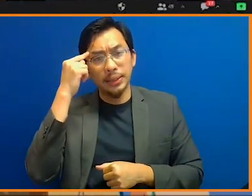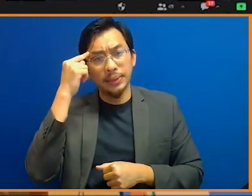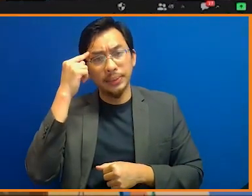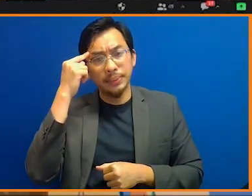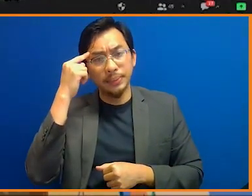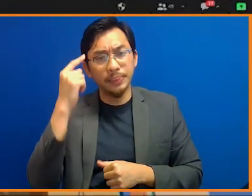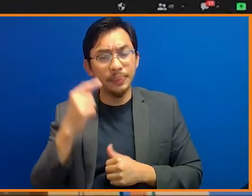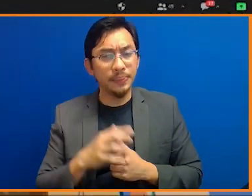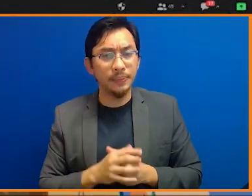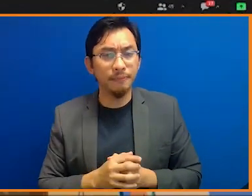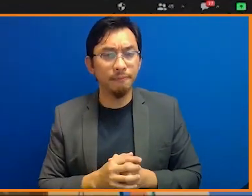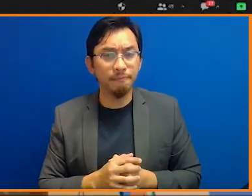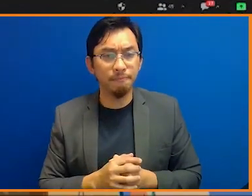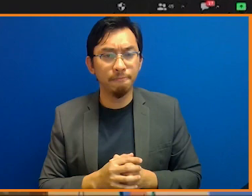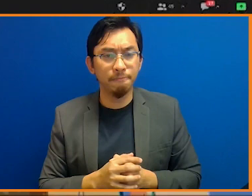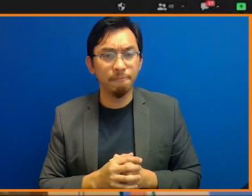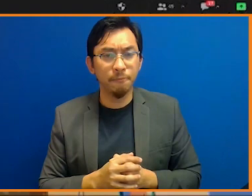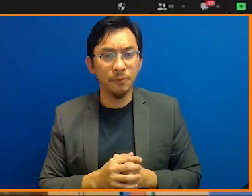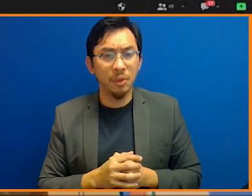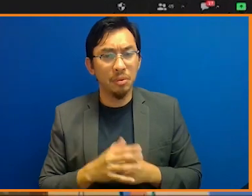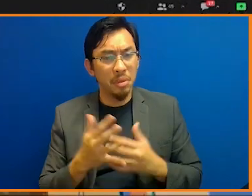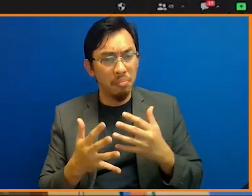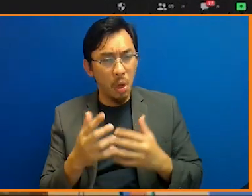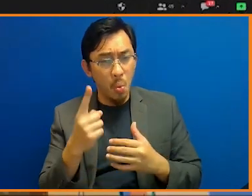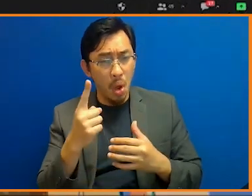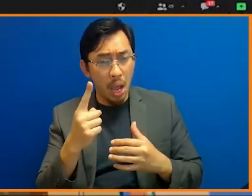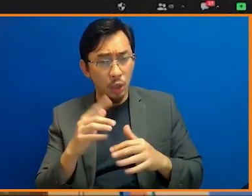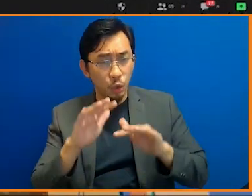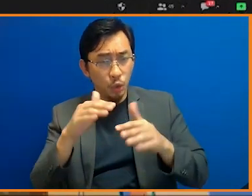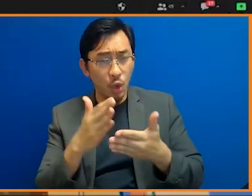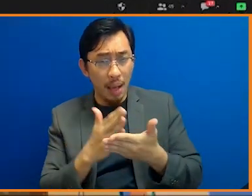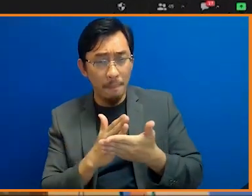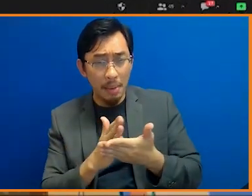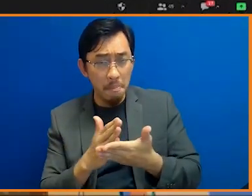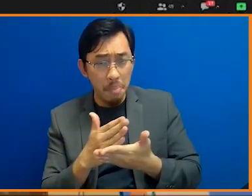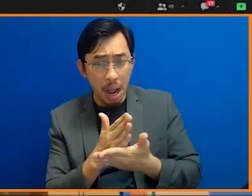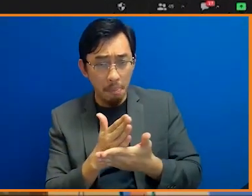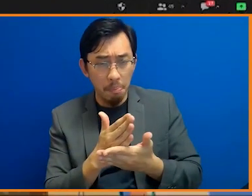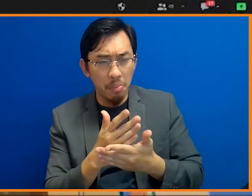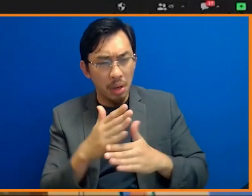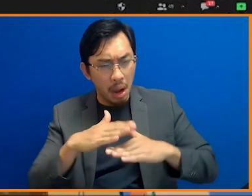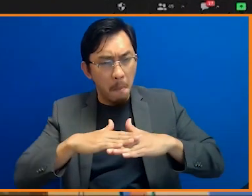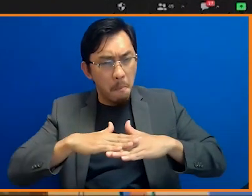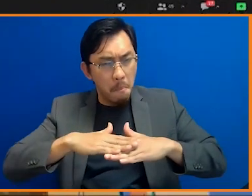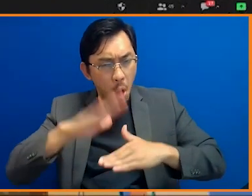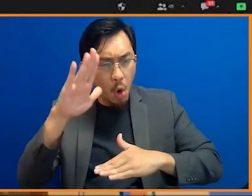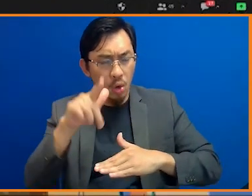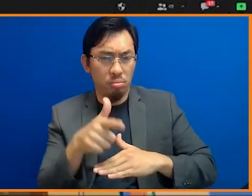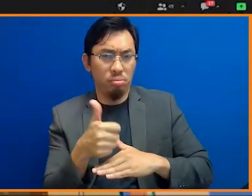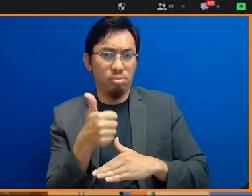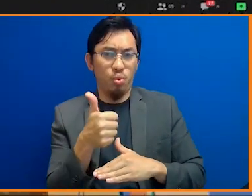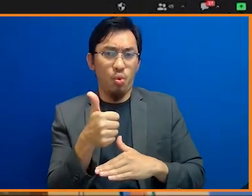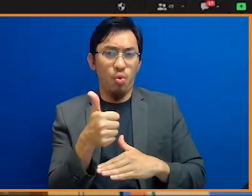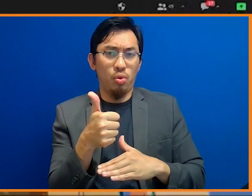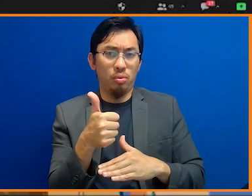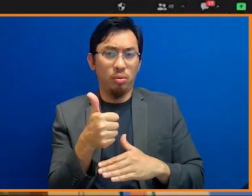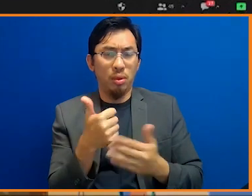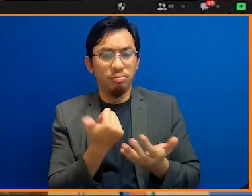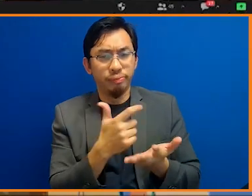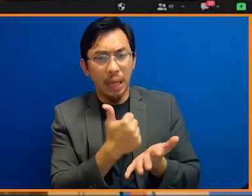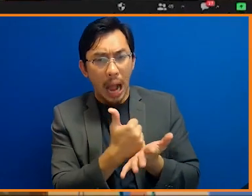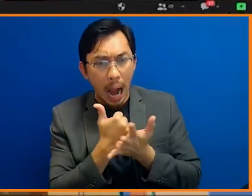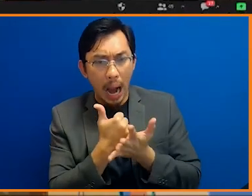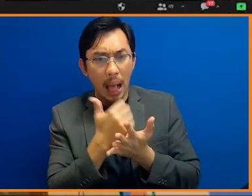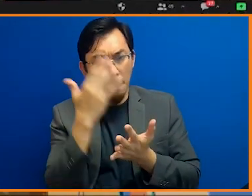in my I think about we should have more than one